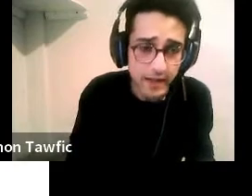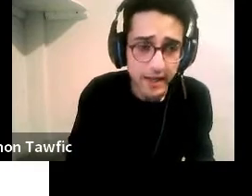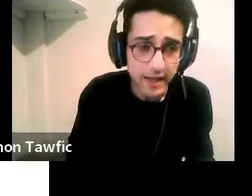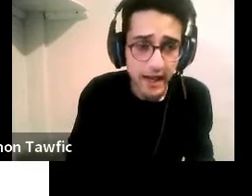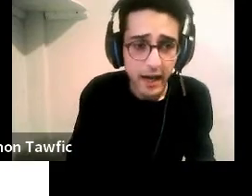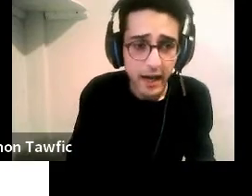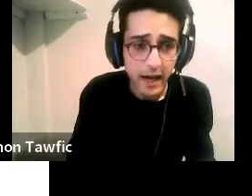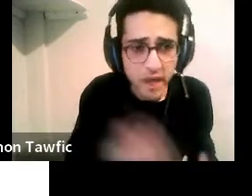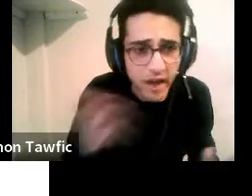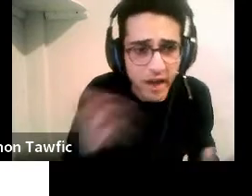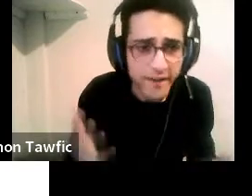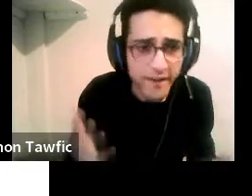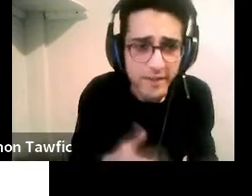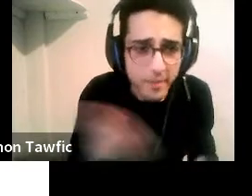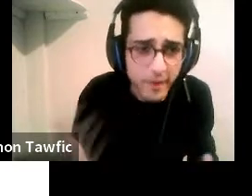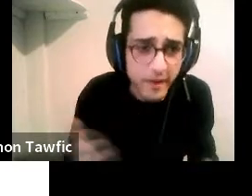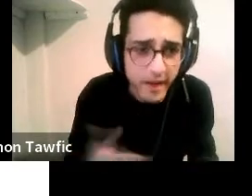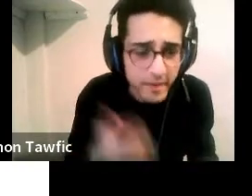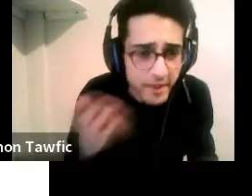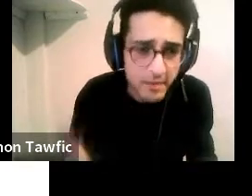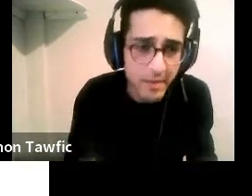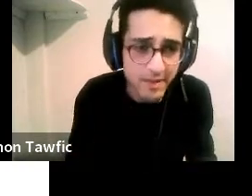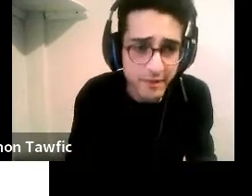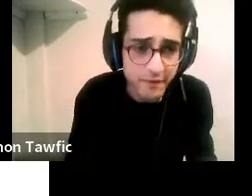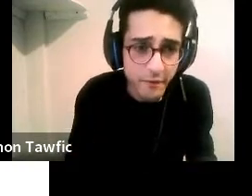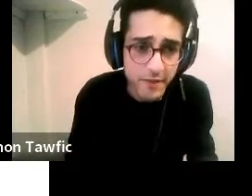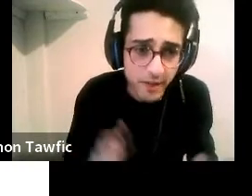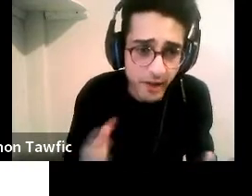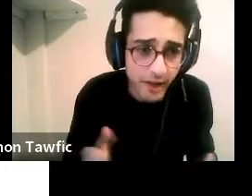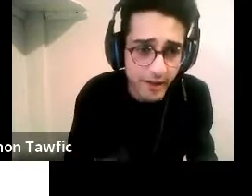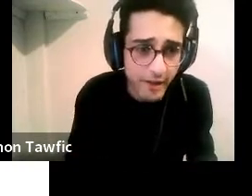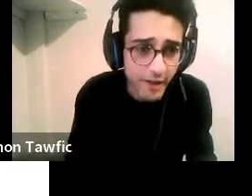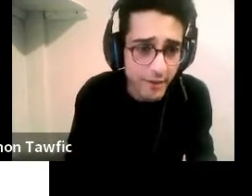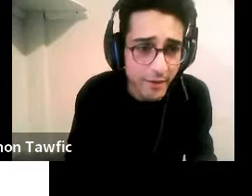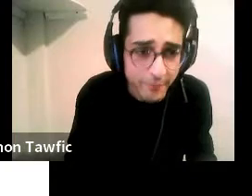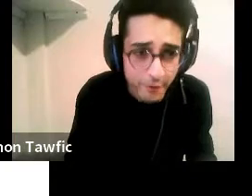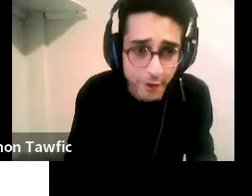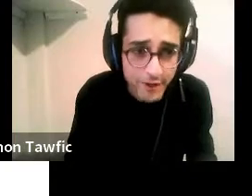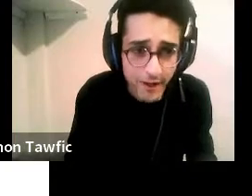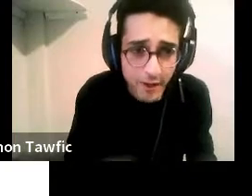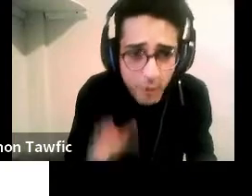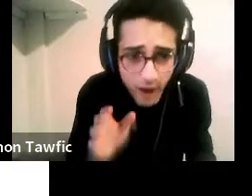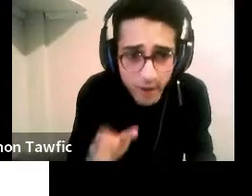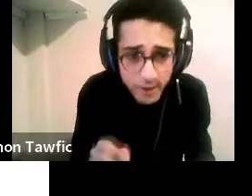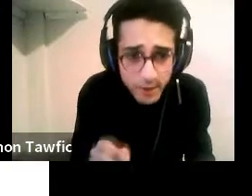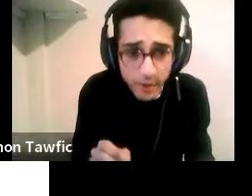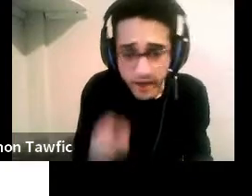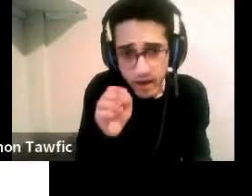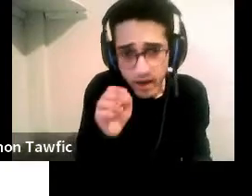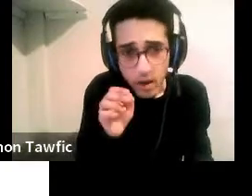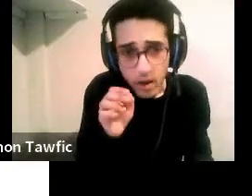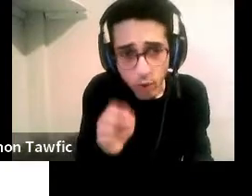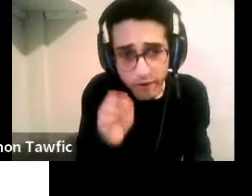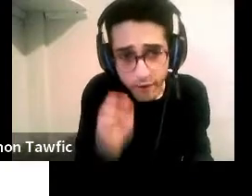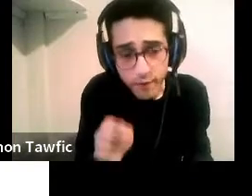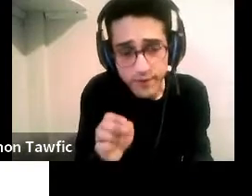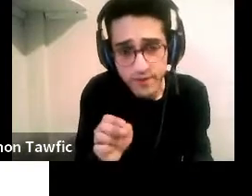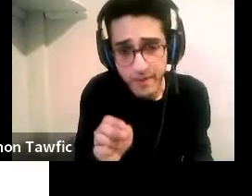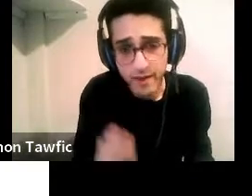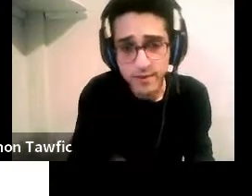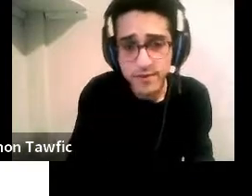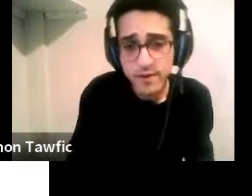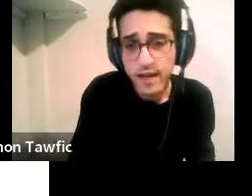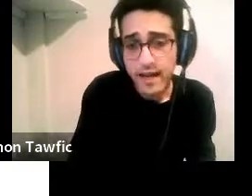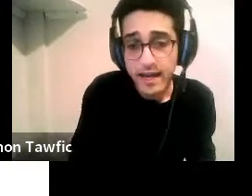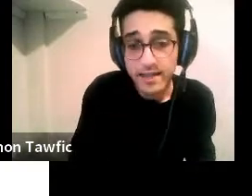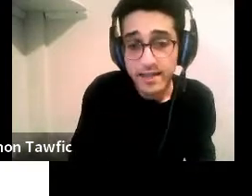alike. I effectively put that there because I'm a bit of a foodie and I like what food looks like. What I'll be talking more focused